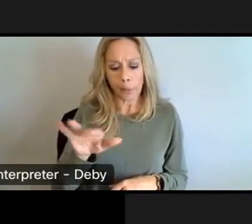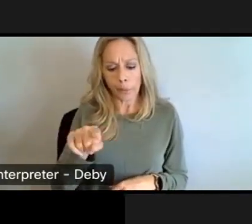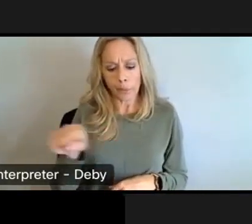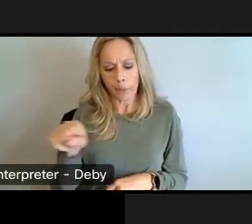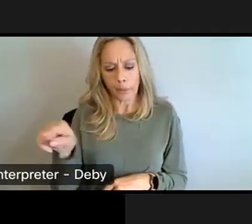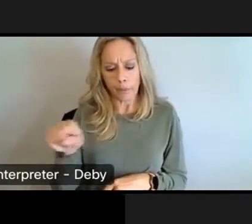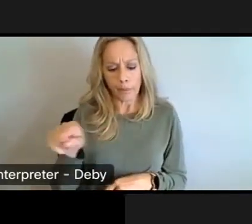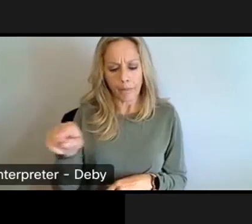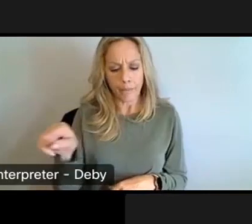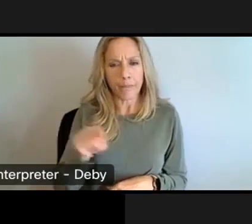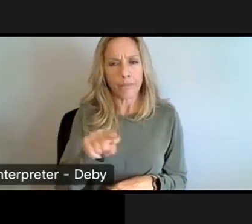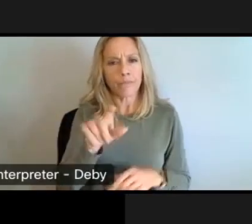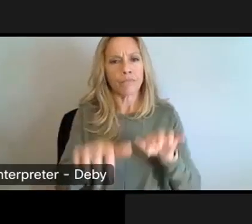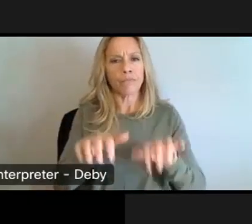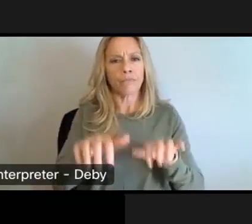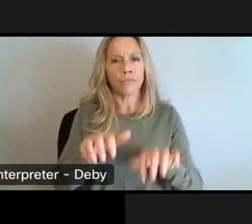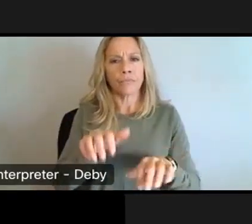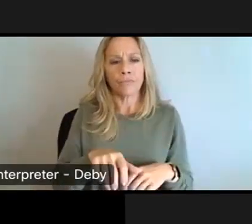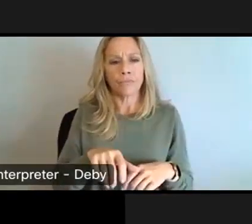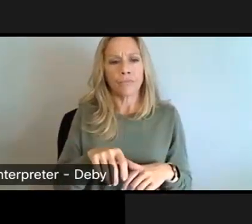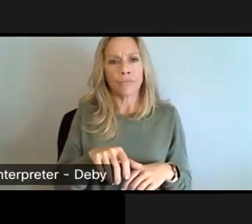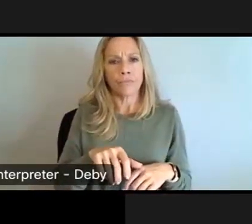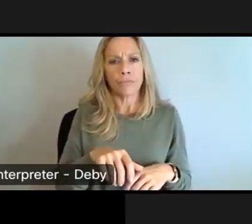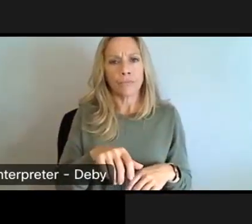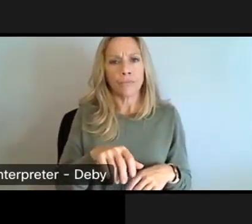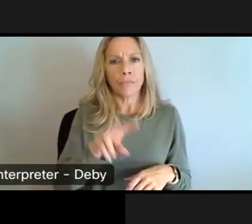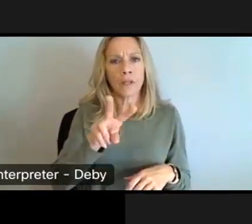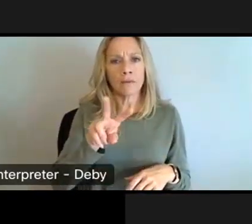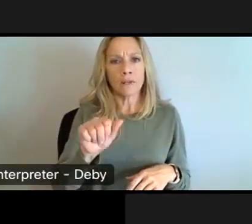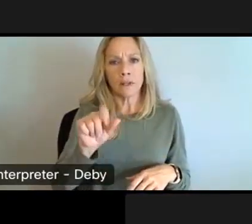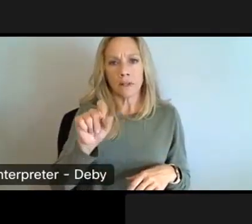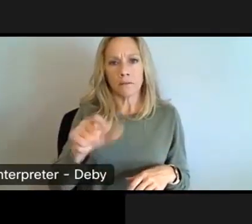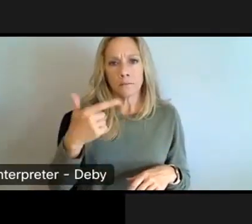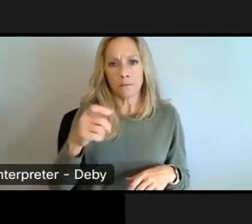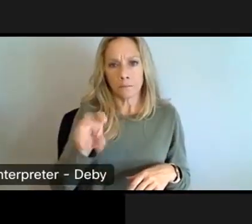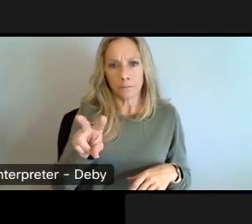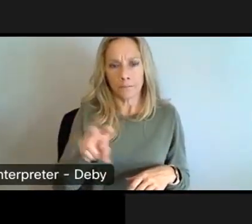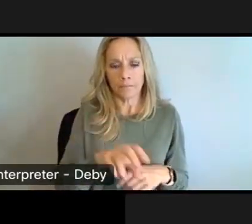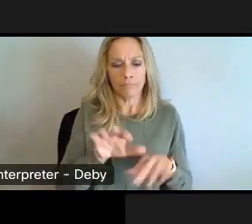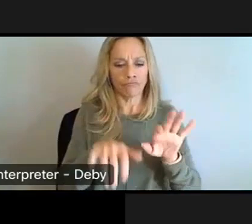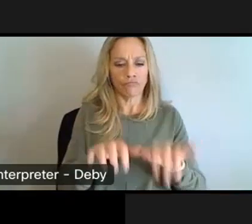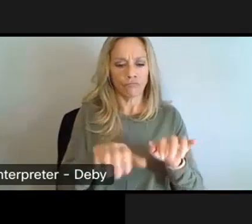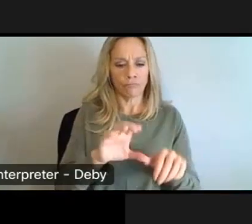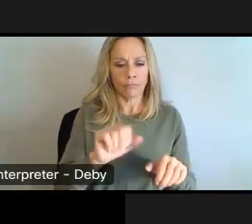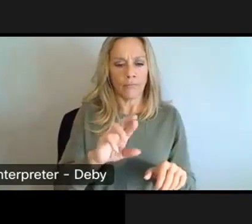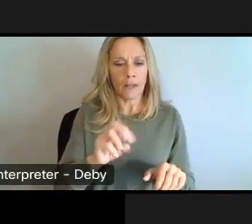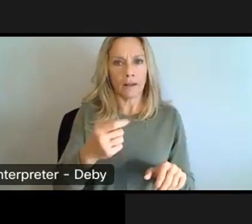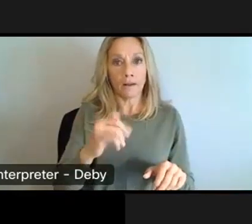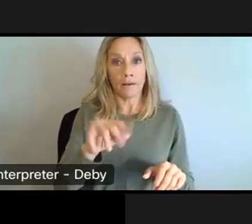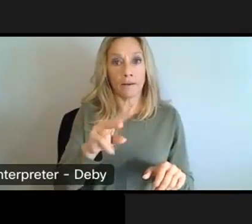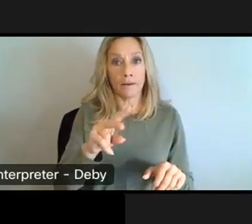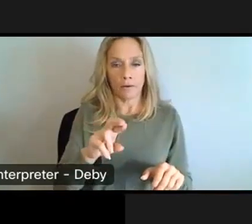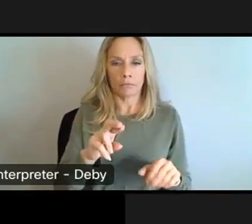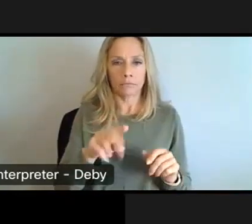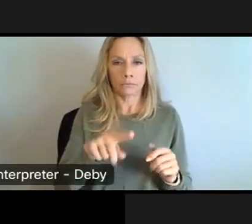something. It's with it. If you look up on va.gov and look up caregivers, you can